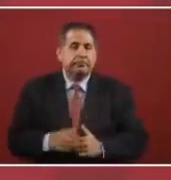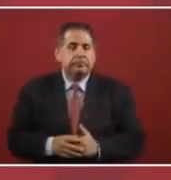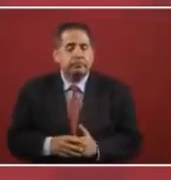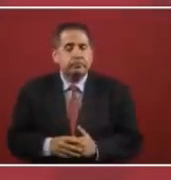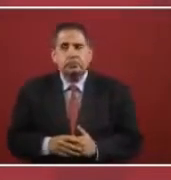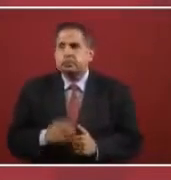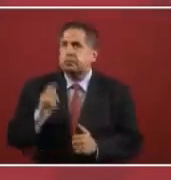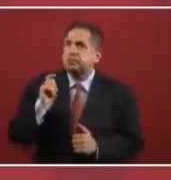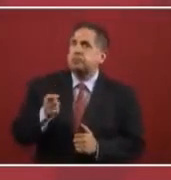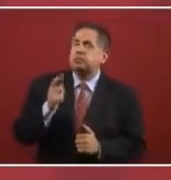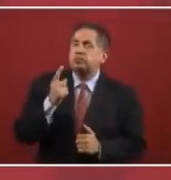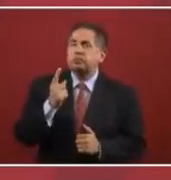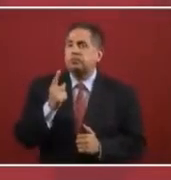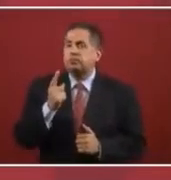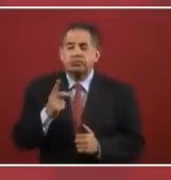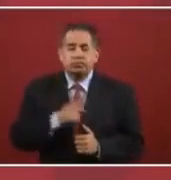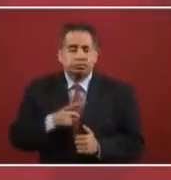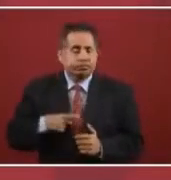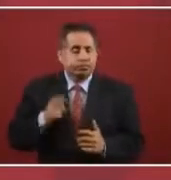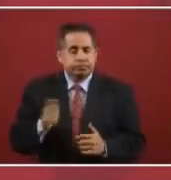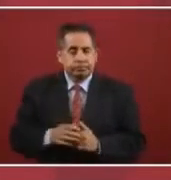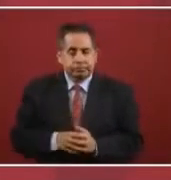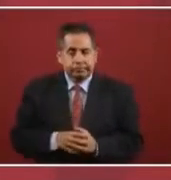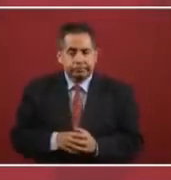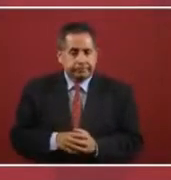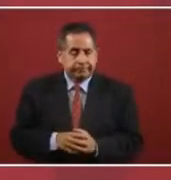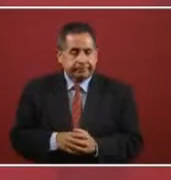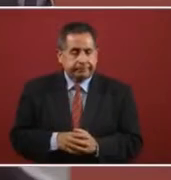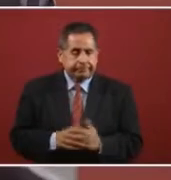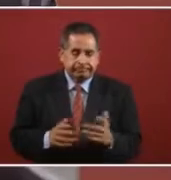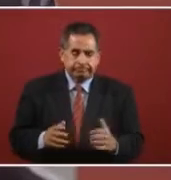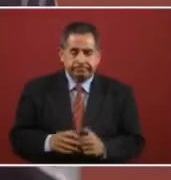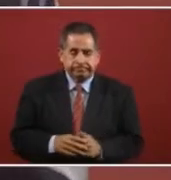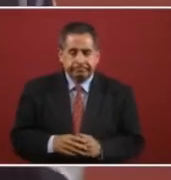no, to not